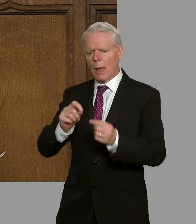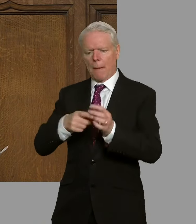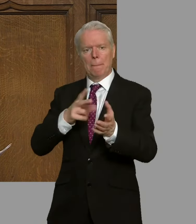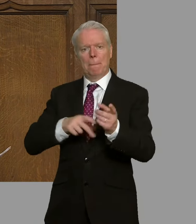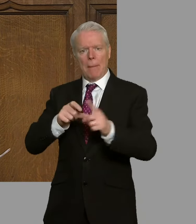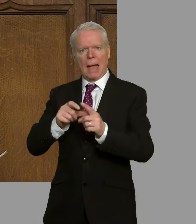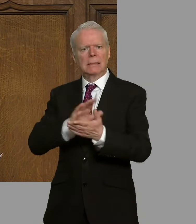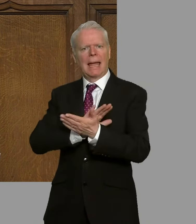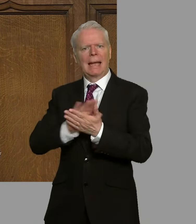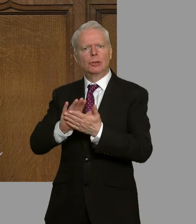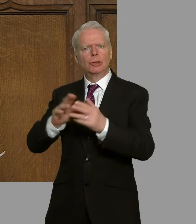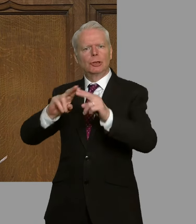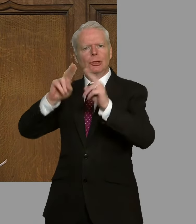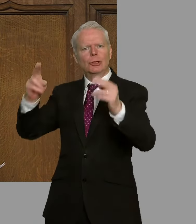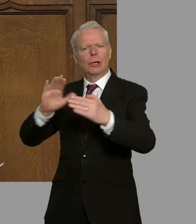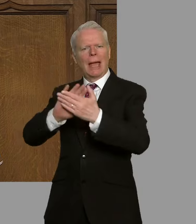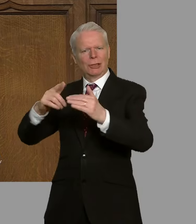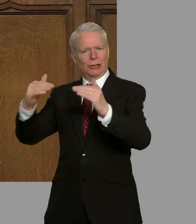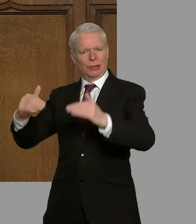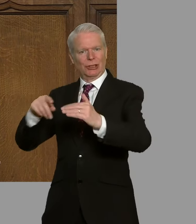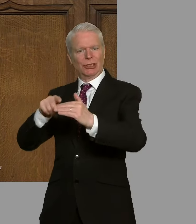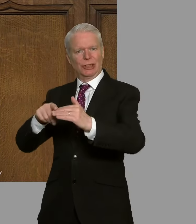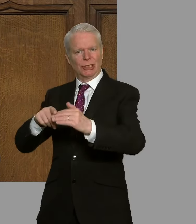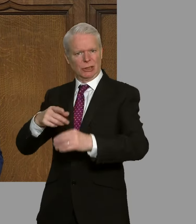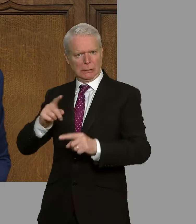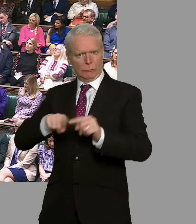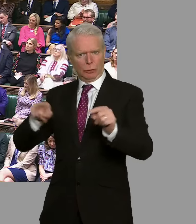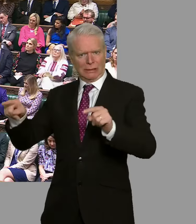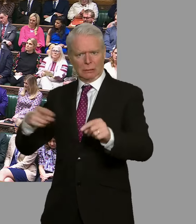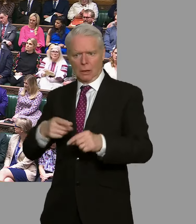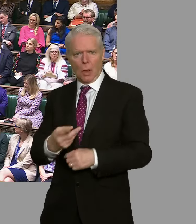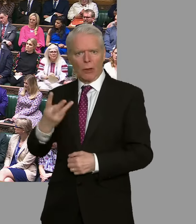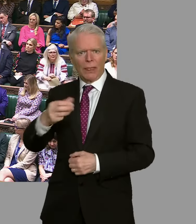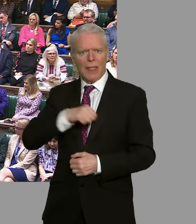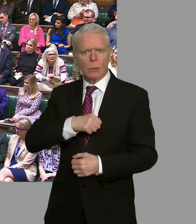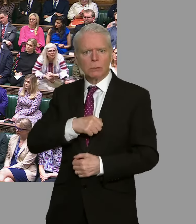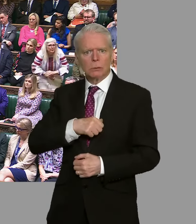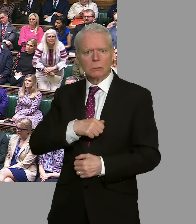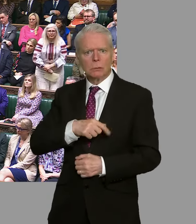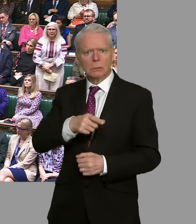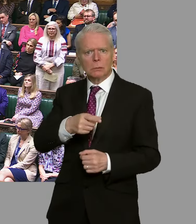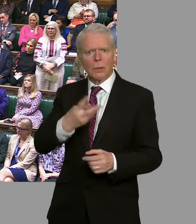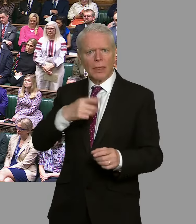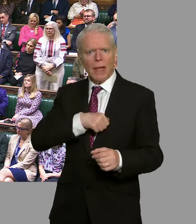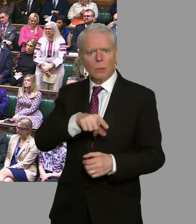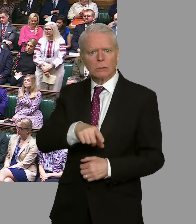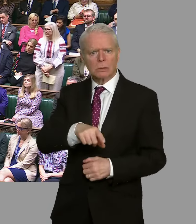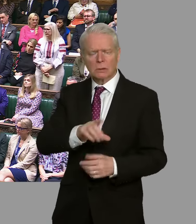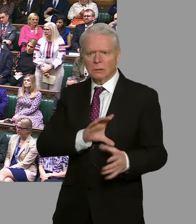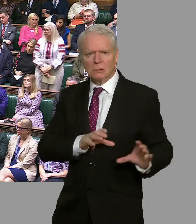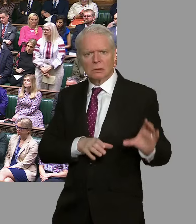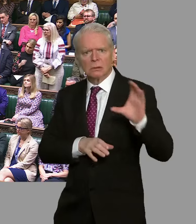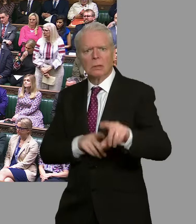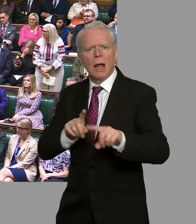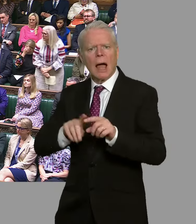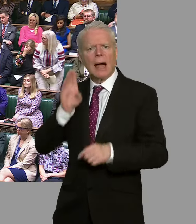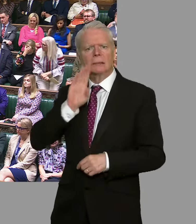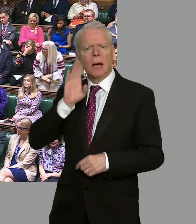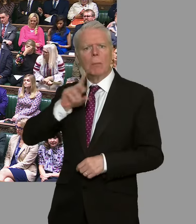continue, and will he commit to addressing this inequality once and for all? Prime Minister. Well, I thank my honourable friend. He's been